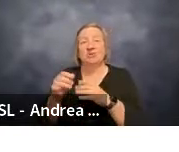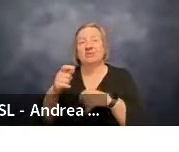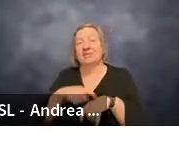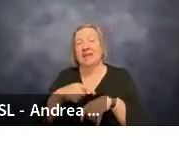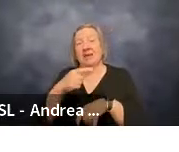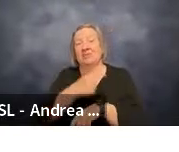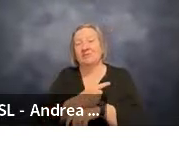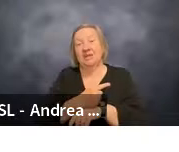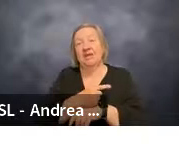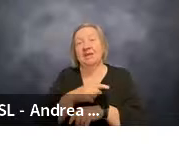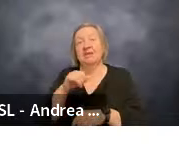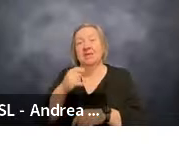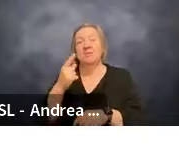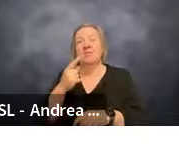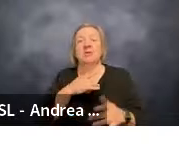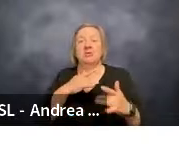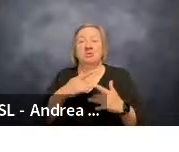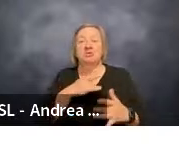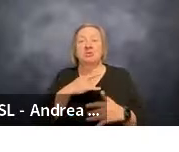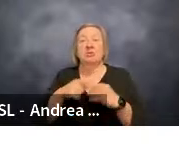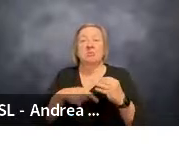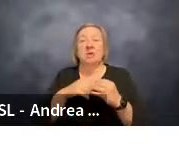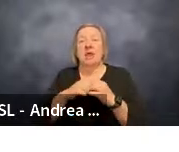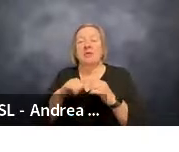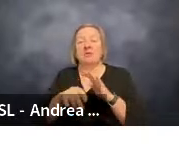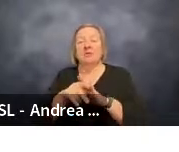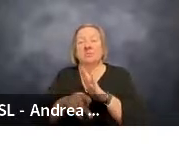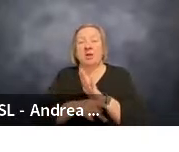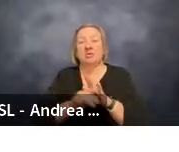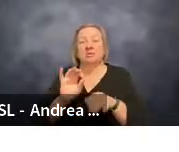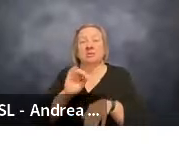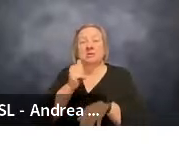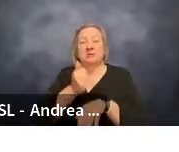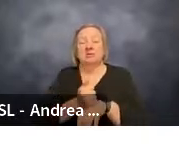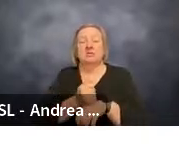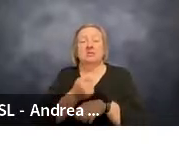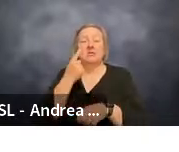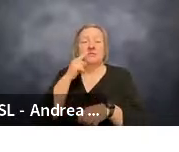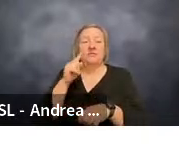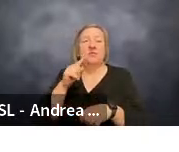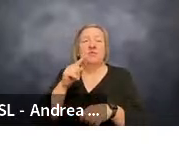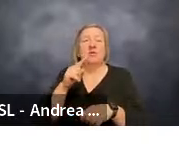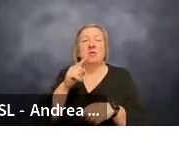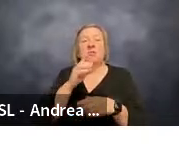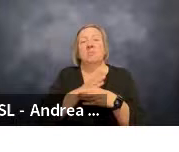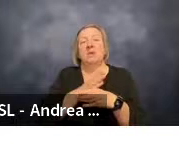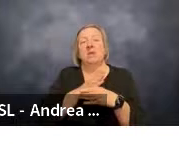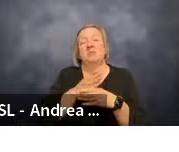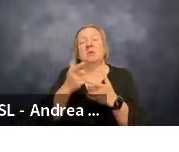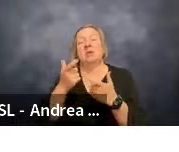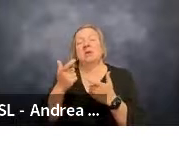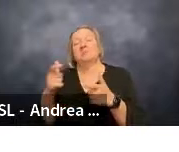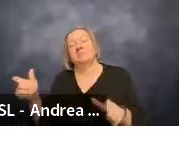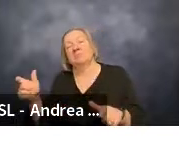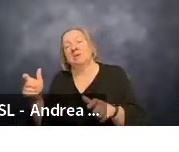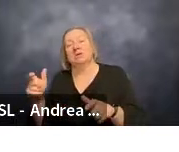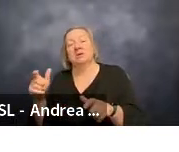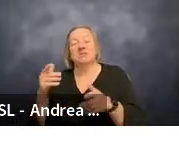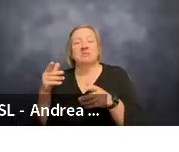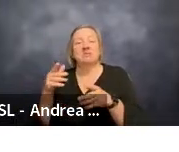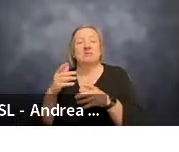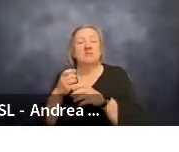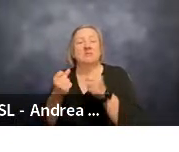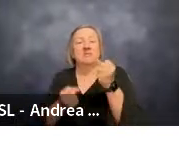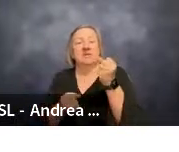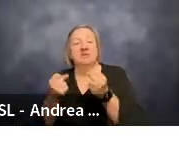And that's been one of our concerns about how this policy gets implemented for medium duty and heavy duty vehicles.